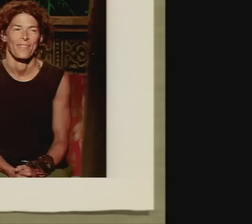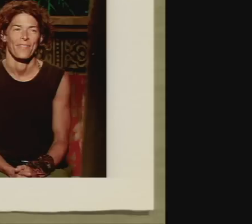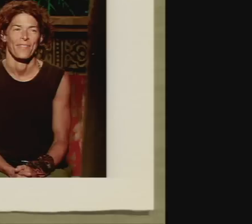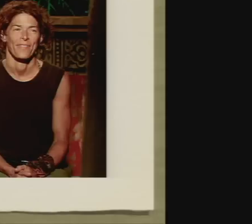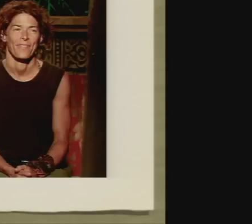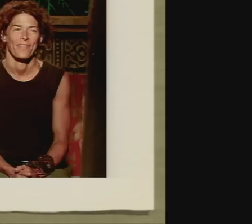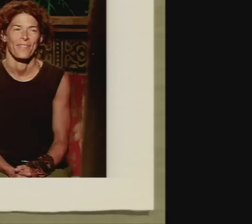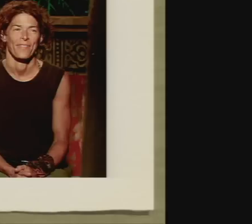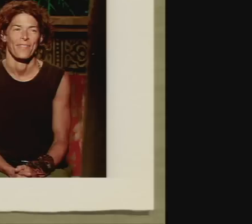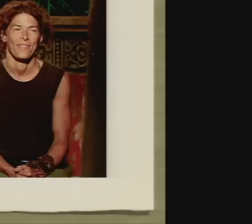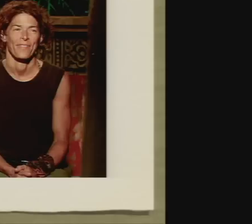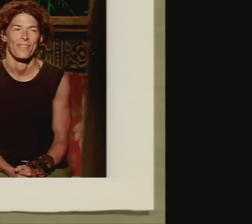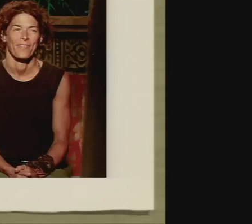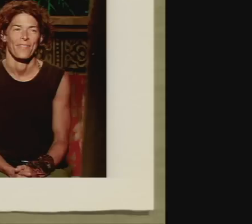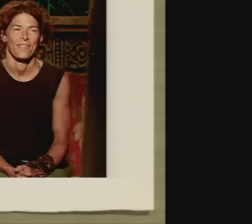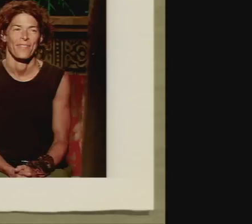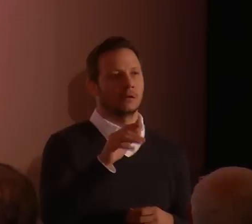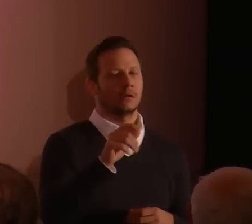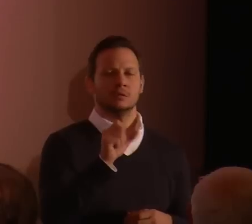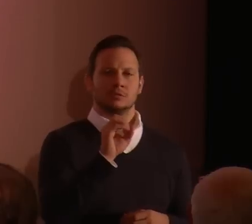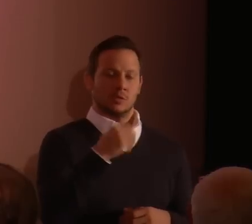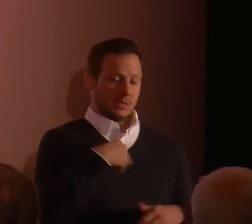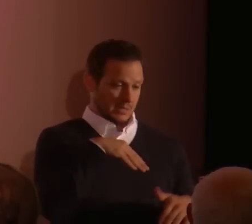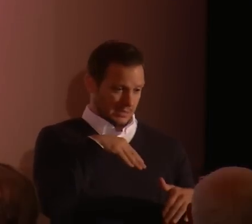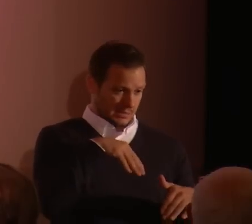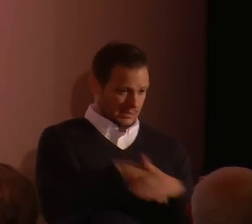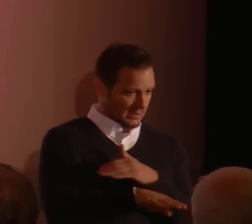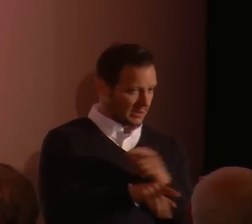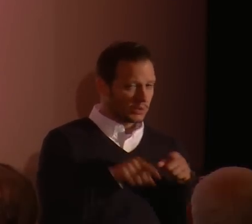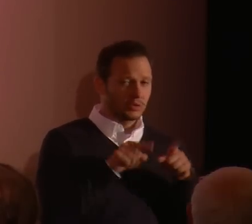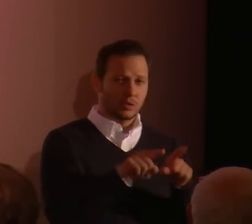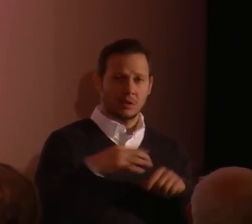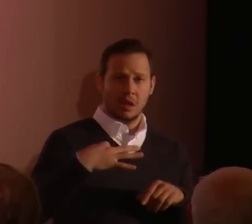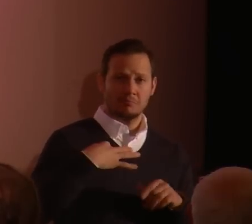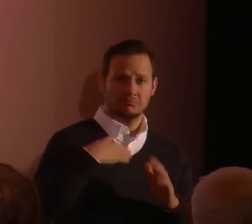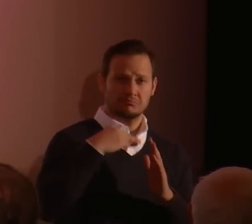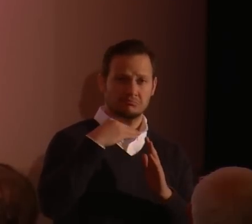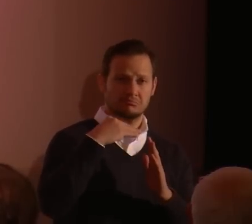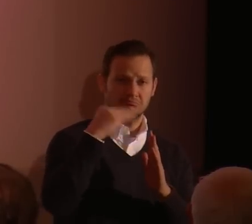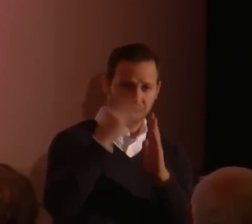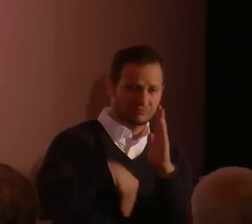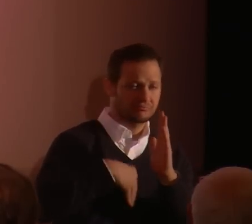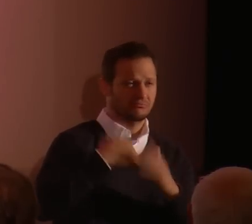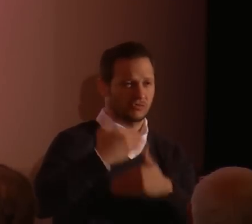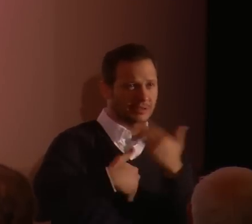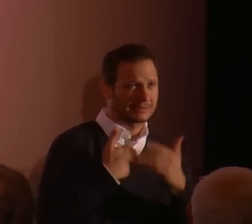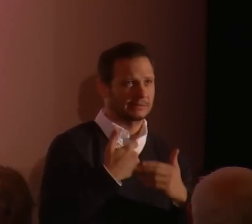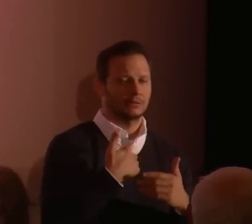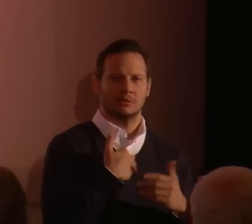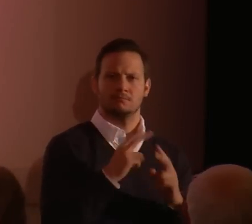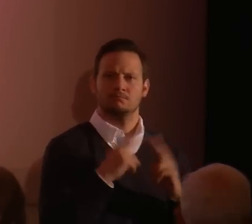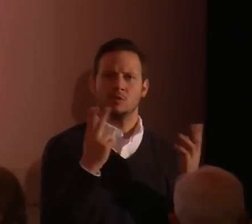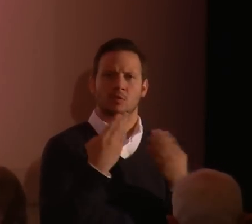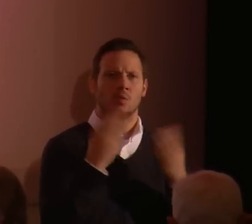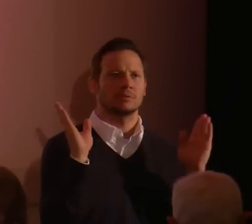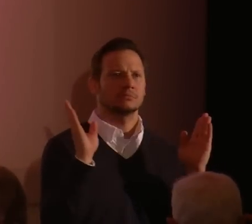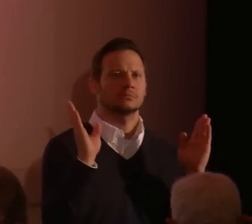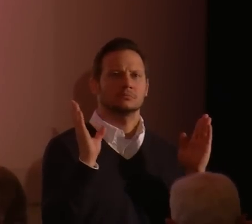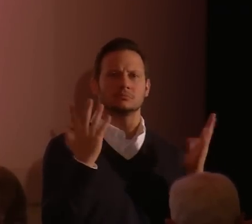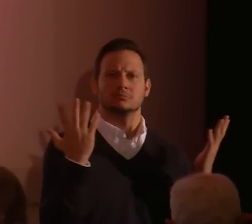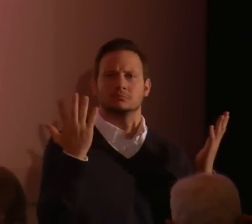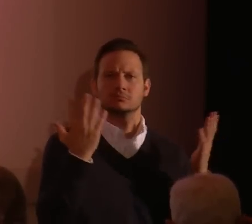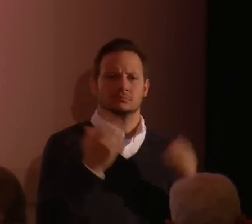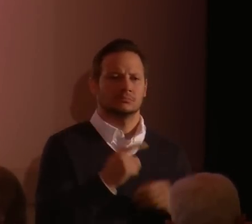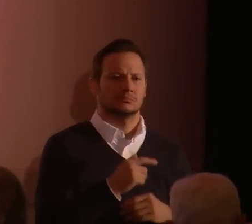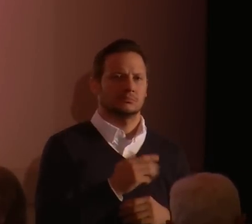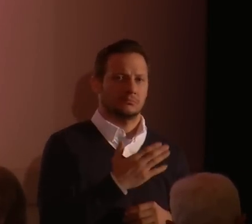into this, from the very beginning of the application process and the casting process, I'd been very open with CBS about both